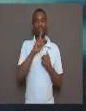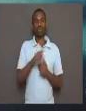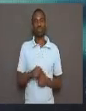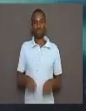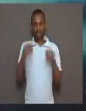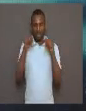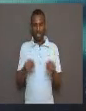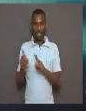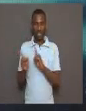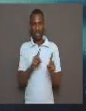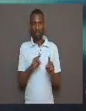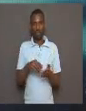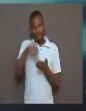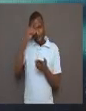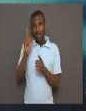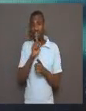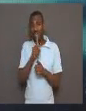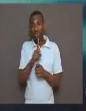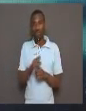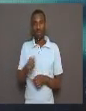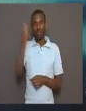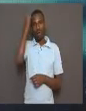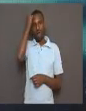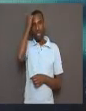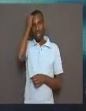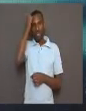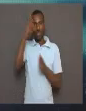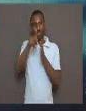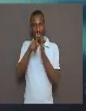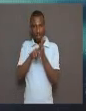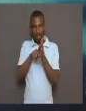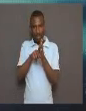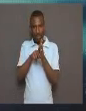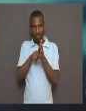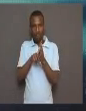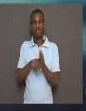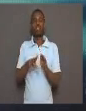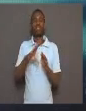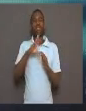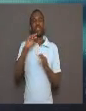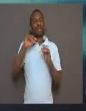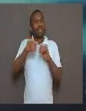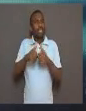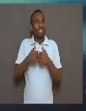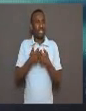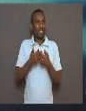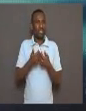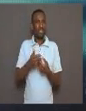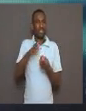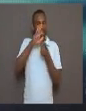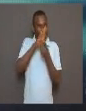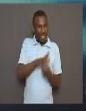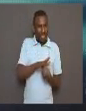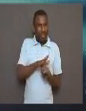Today, you have learned about Archimedes' principle and how the density of